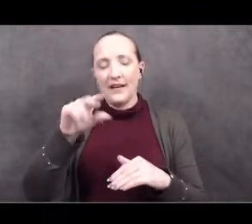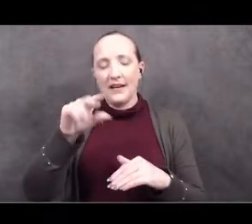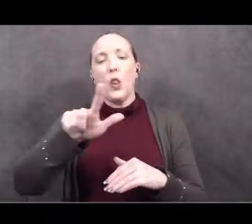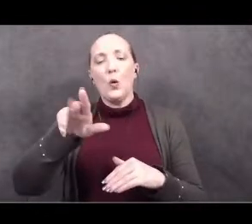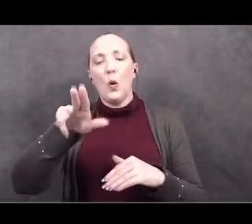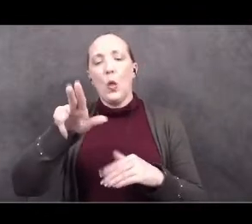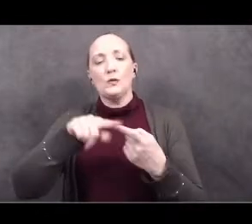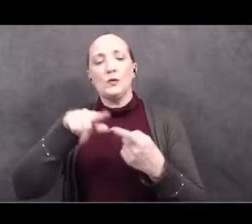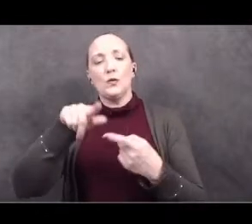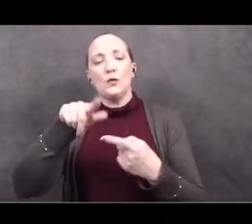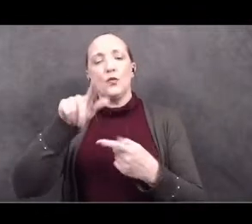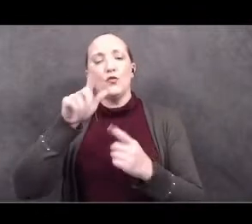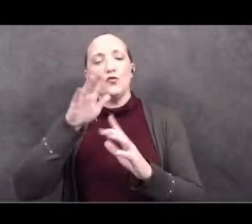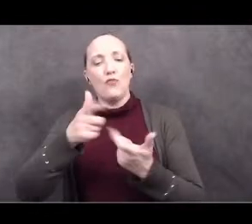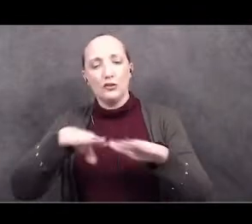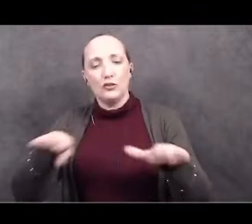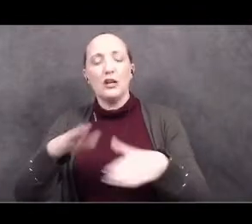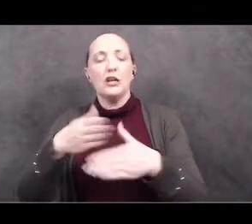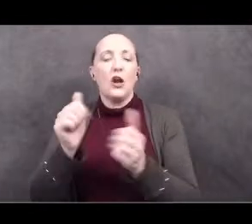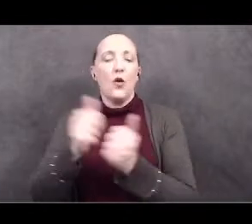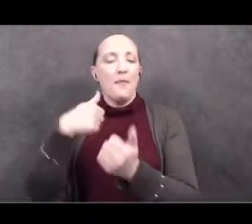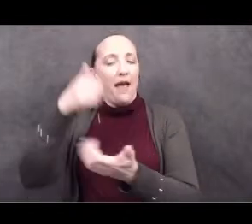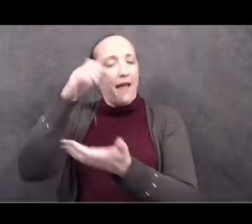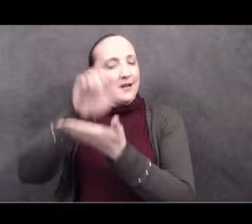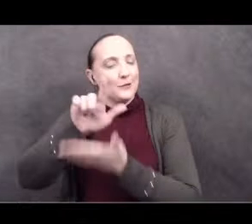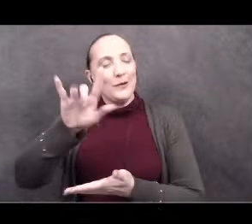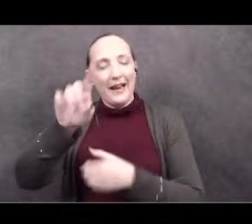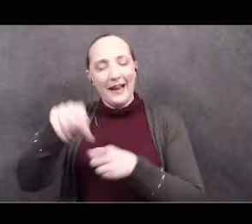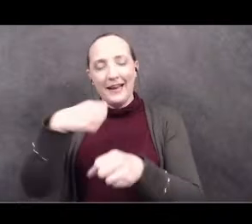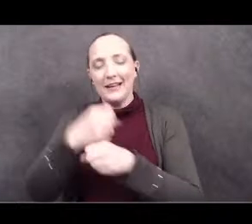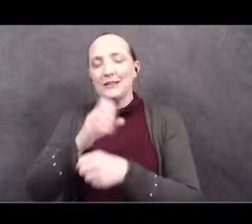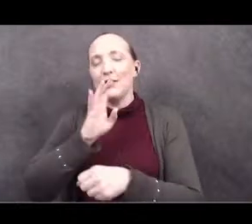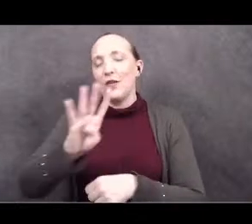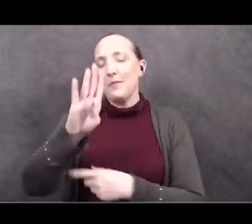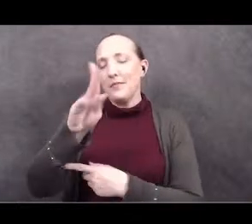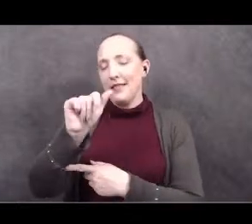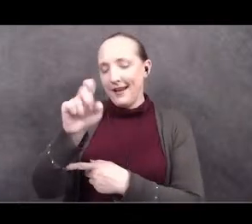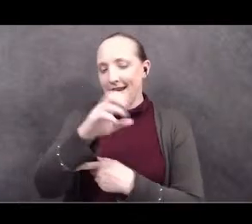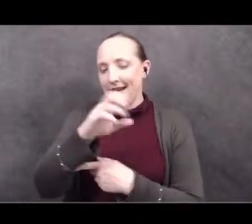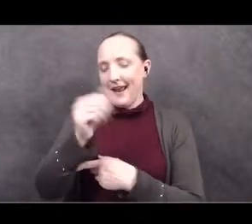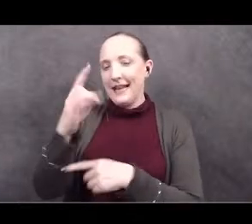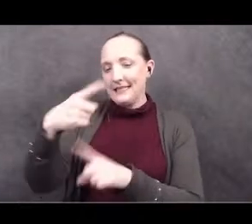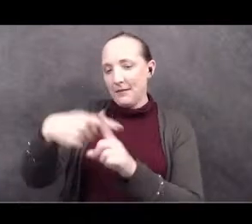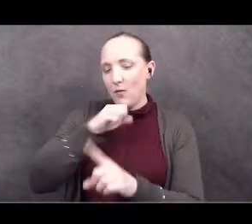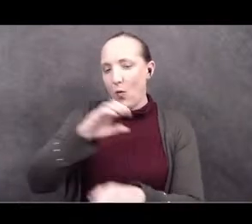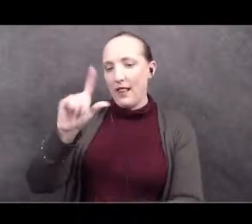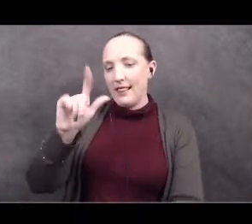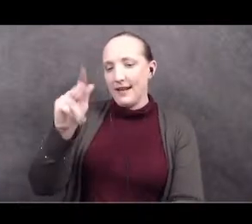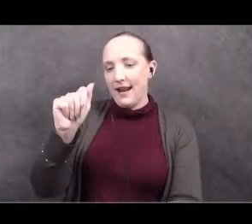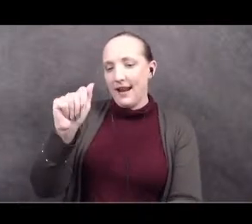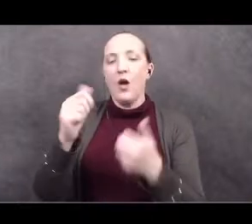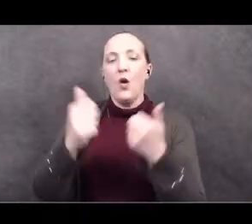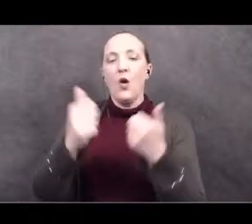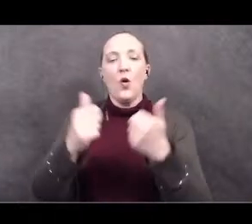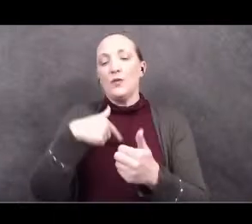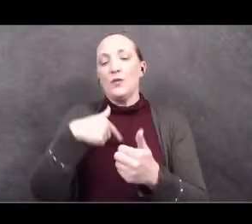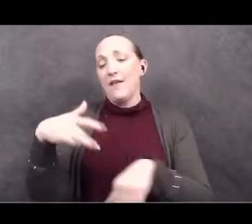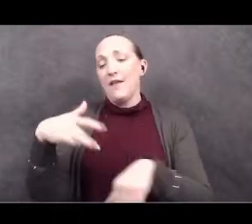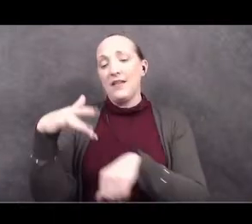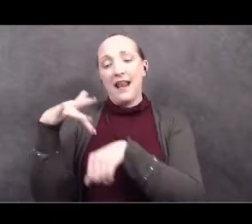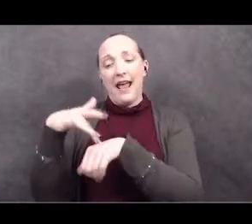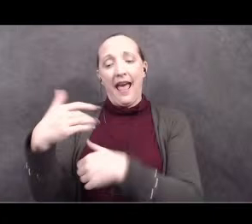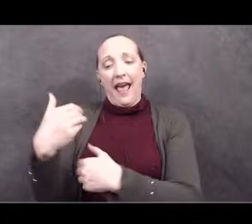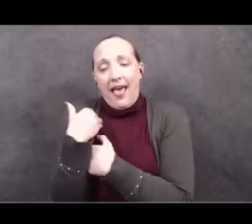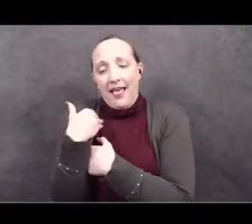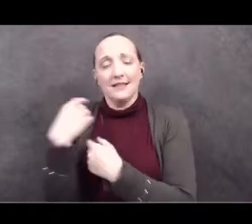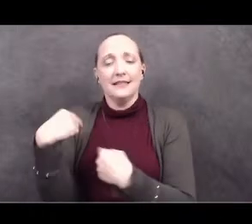husband 28 years Rob who are 4-year-old Blake and 18-month-old Olivia whom we haven't held since June of 2020